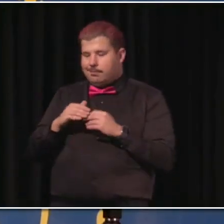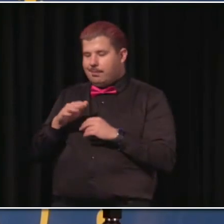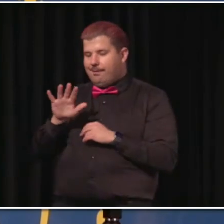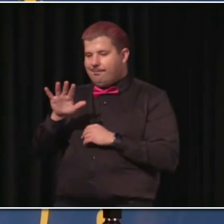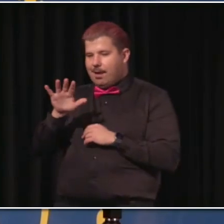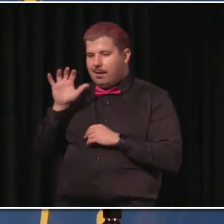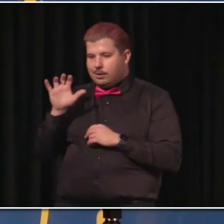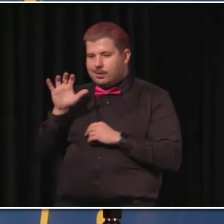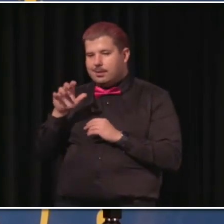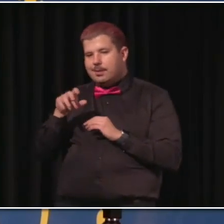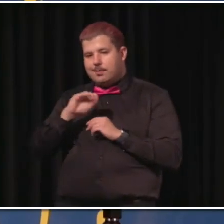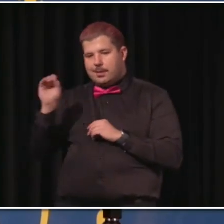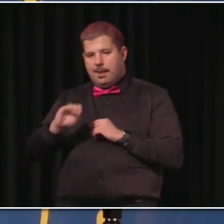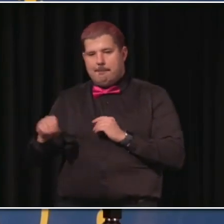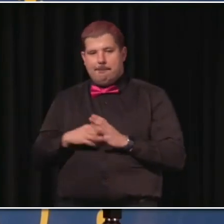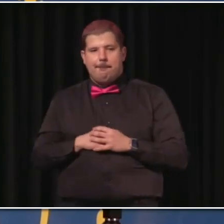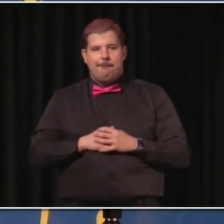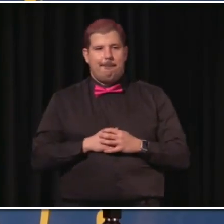500%.